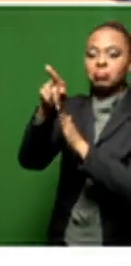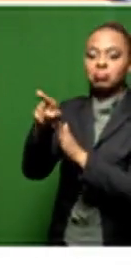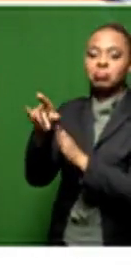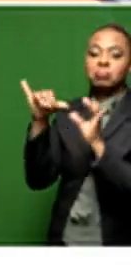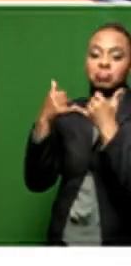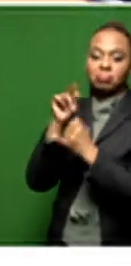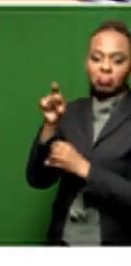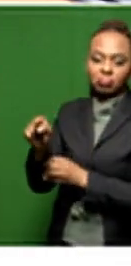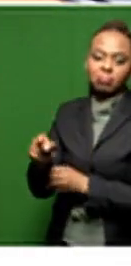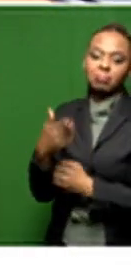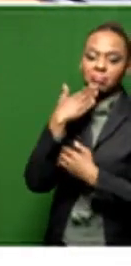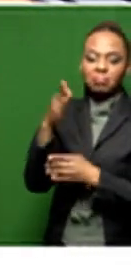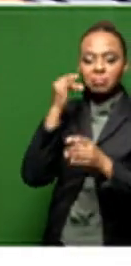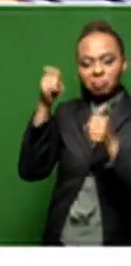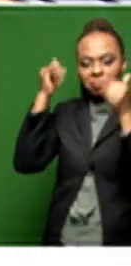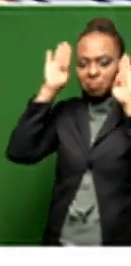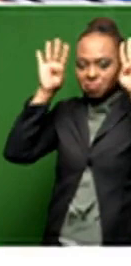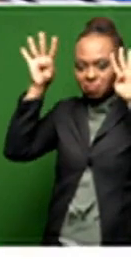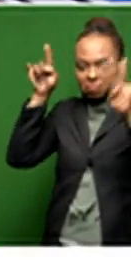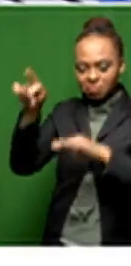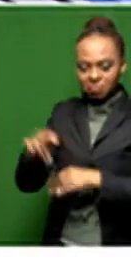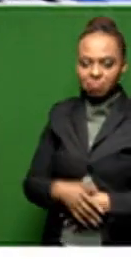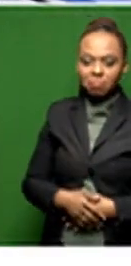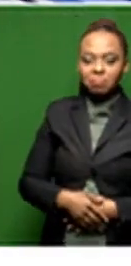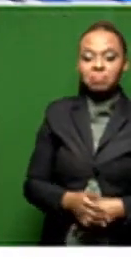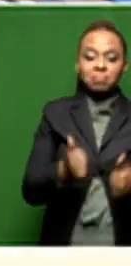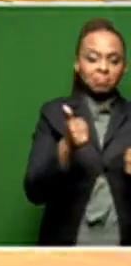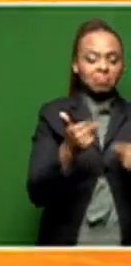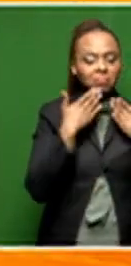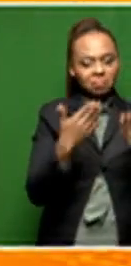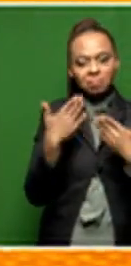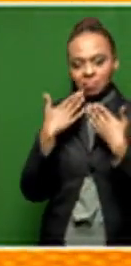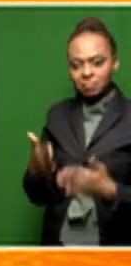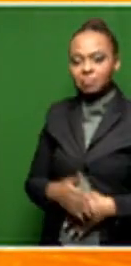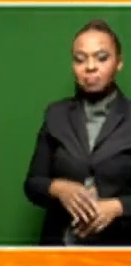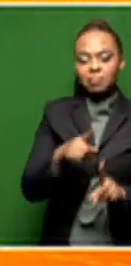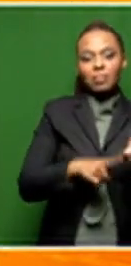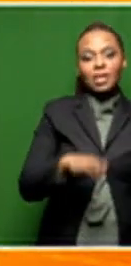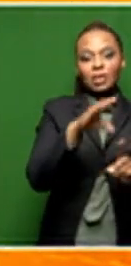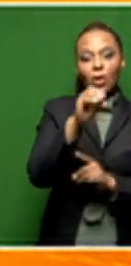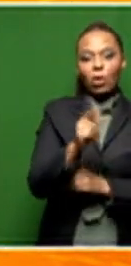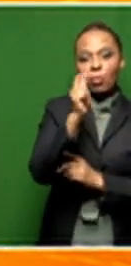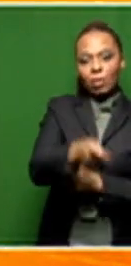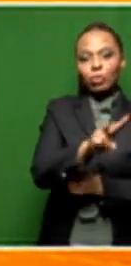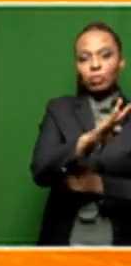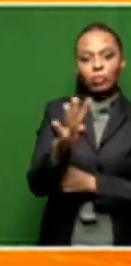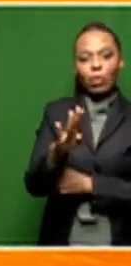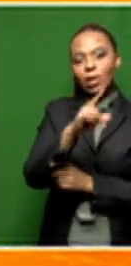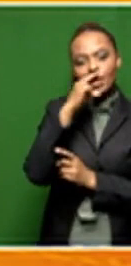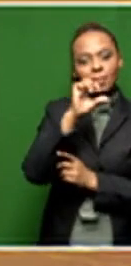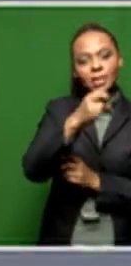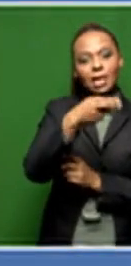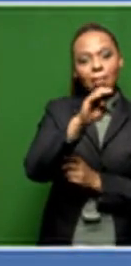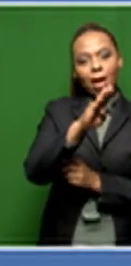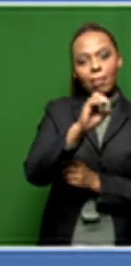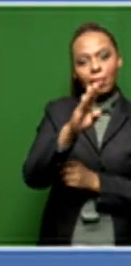great chatting to you. Thank you so much for your time. Thank you. Thank you very much. Thank you. That was Joint CEO of Payment 24, Shabab